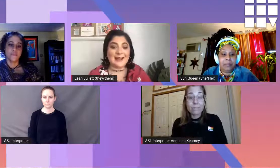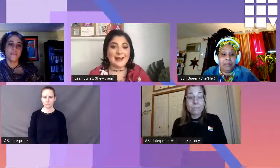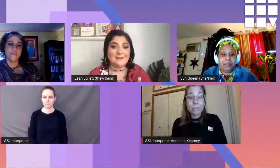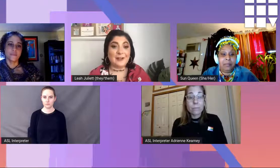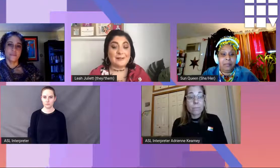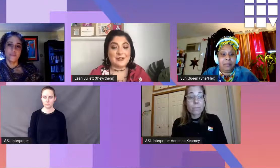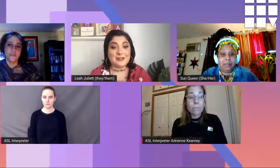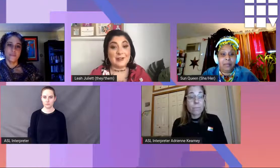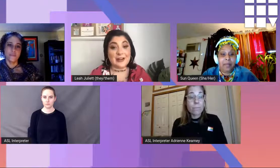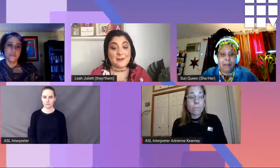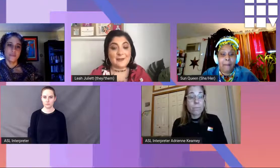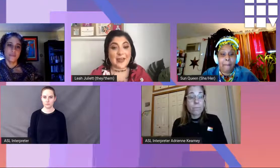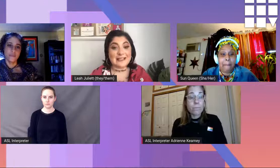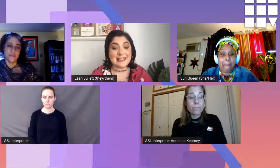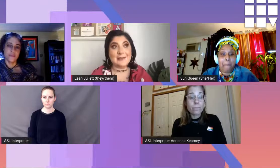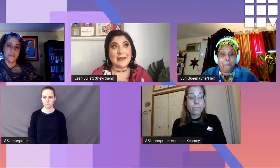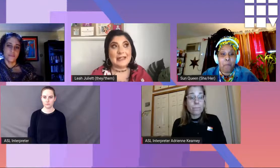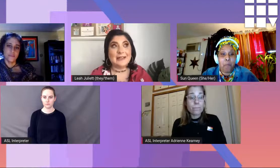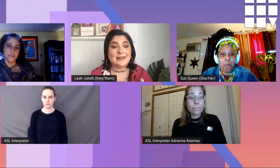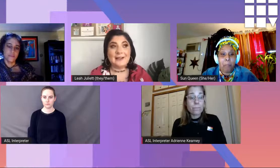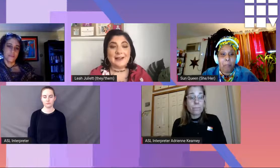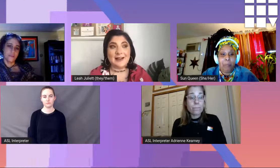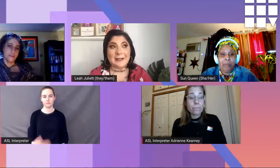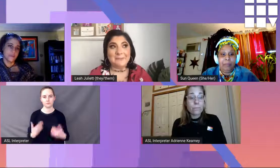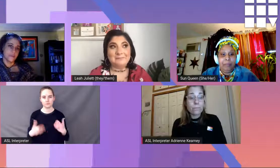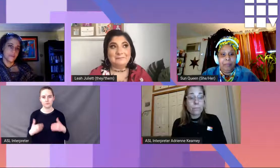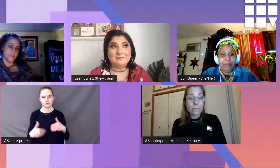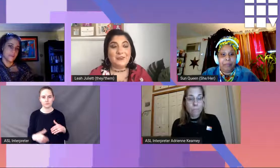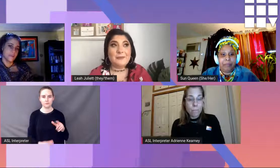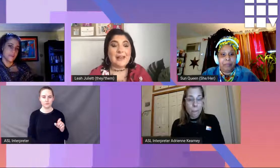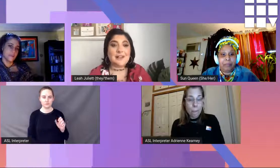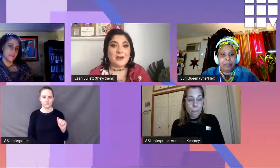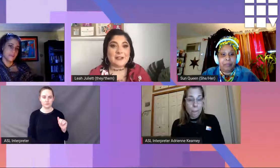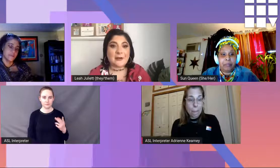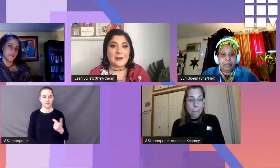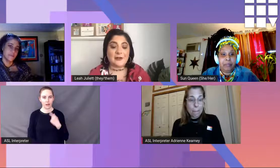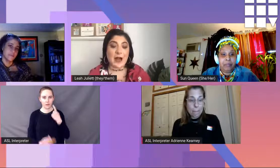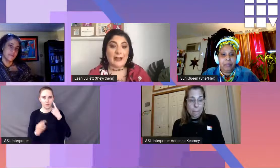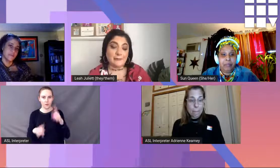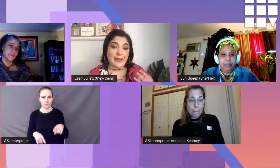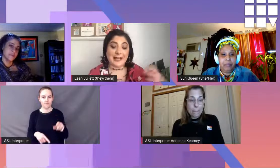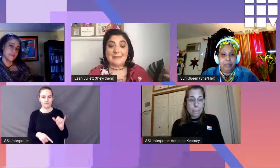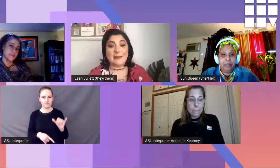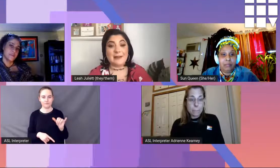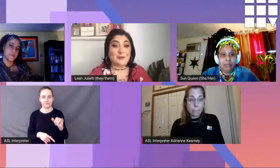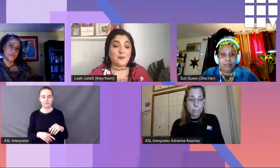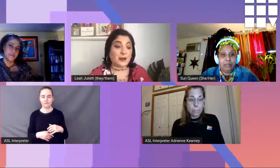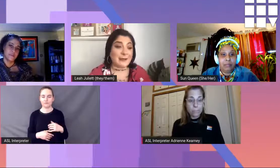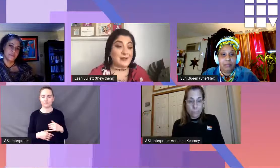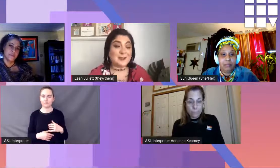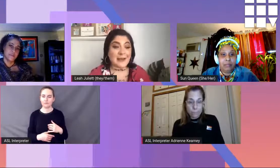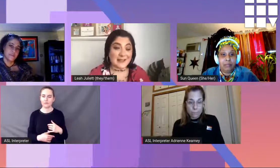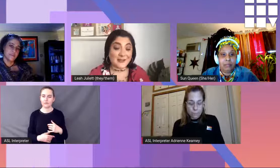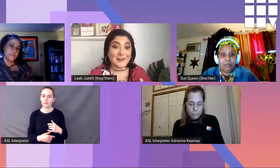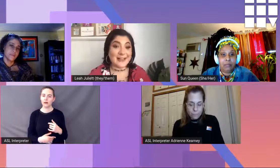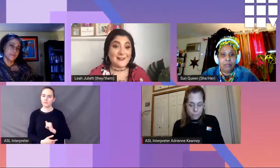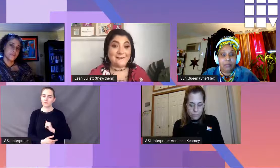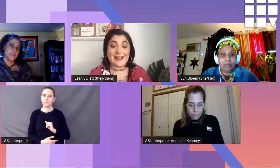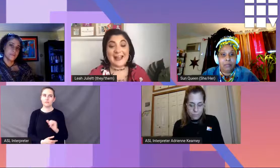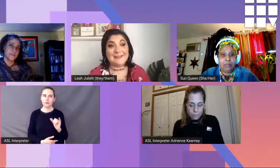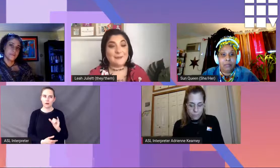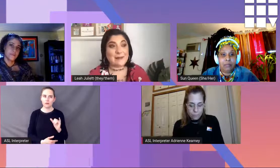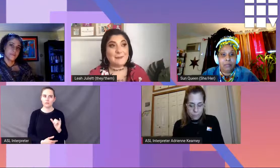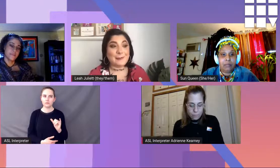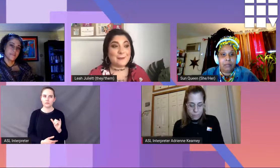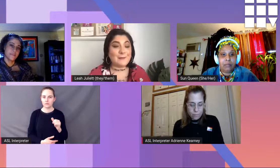Yeah, I very much agree with that sentiment. For me, it's also, like I mentioned before, I mentioned my younger